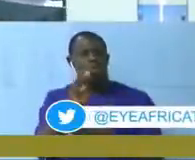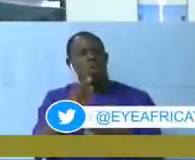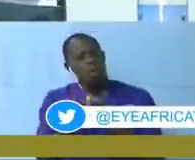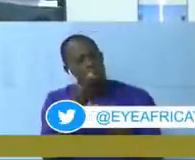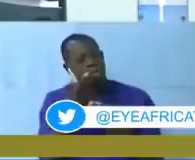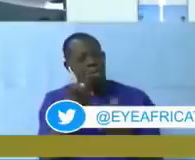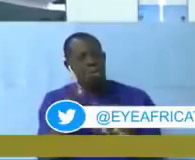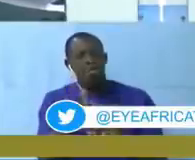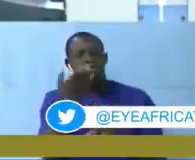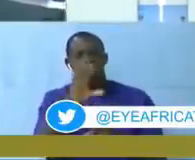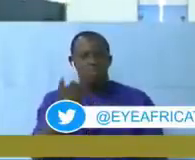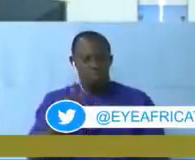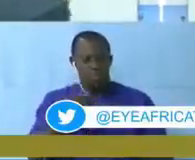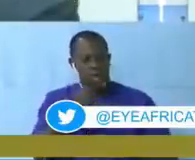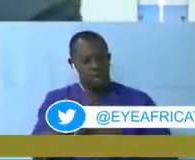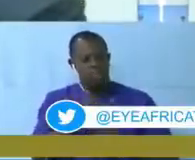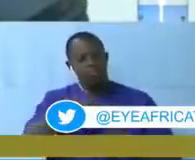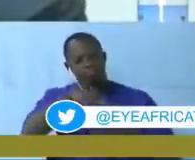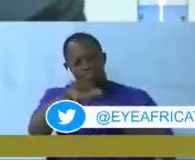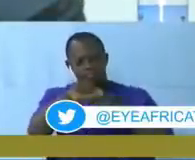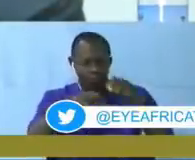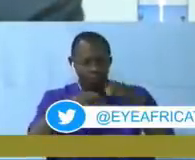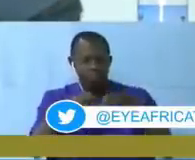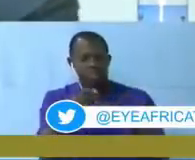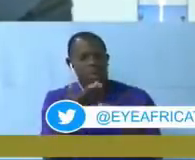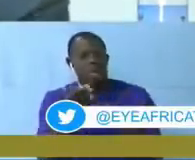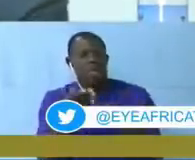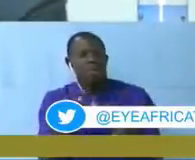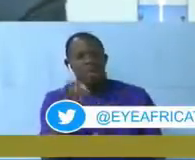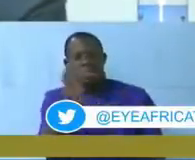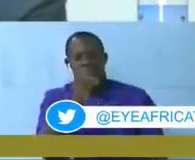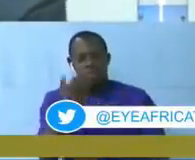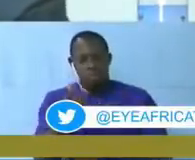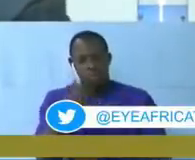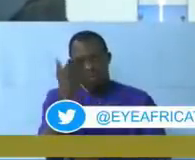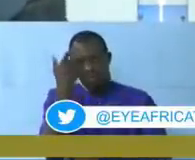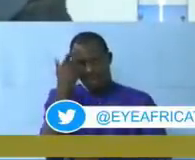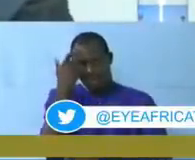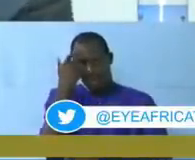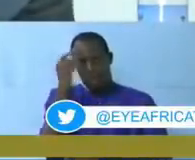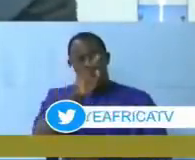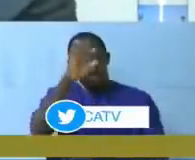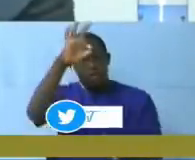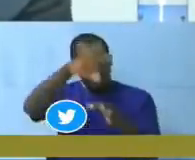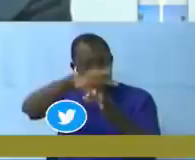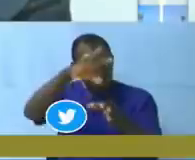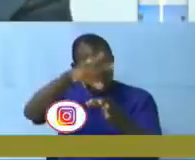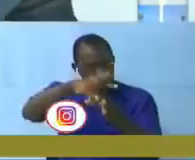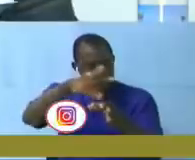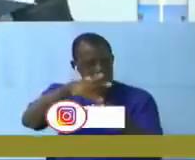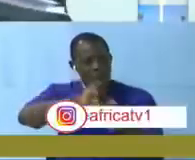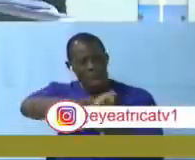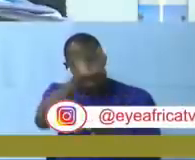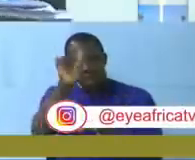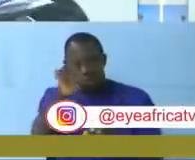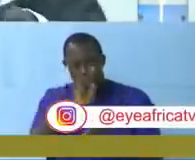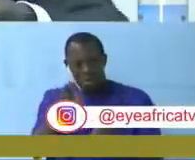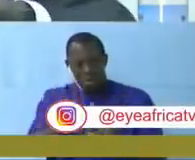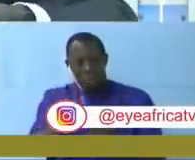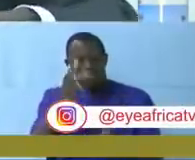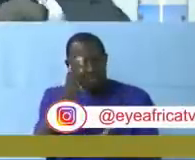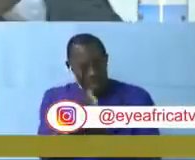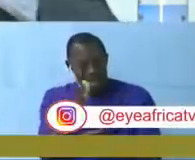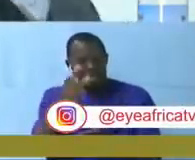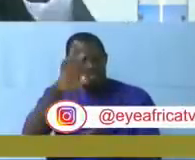misled, because what they may have thought they were voting for and what they were voting for are